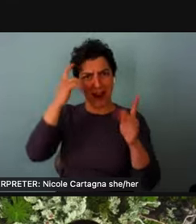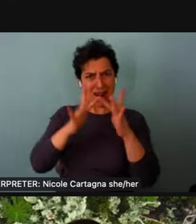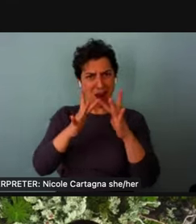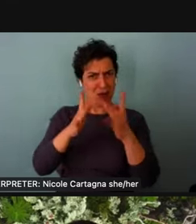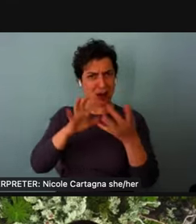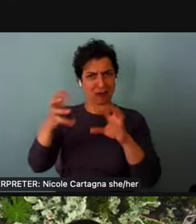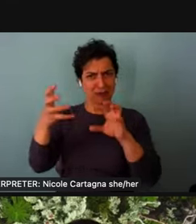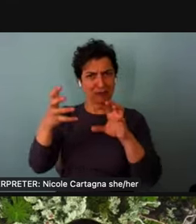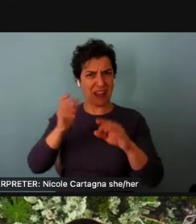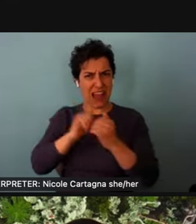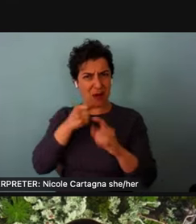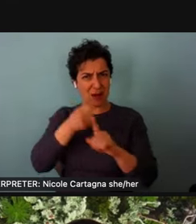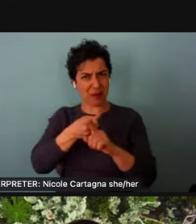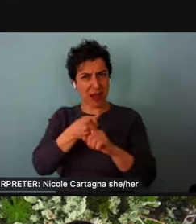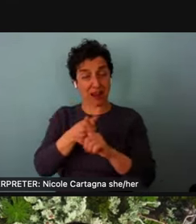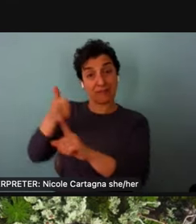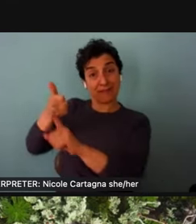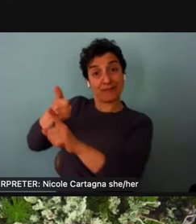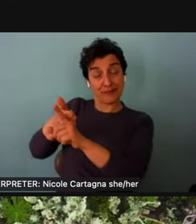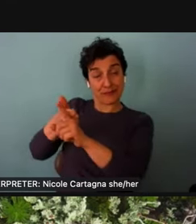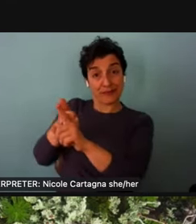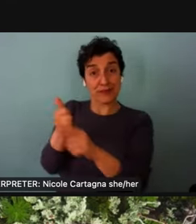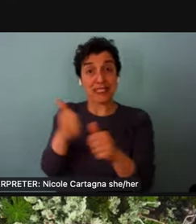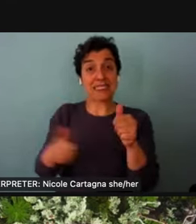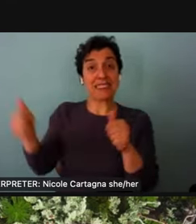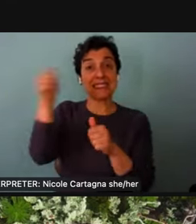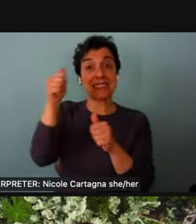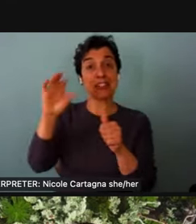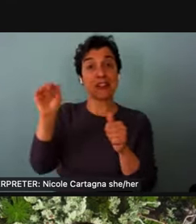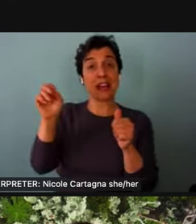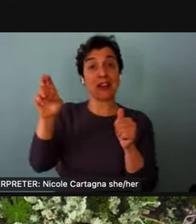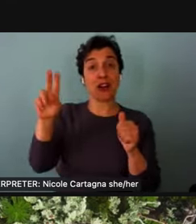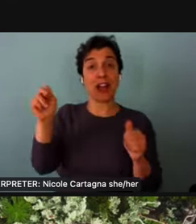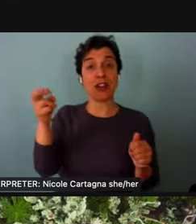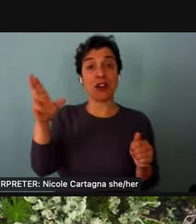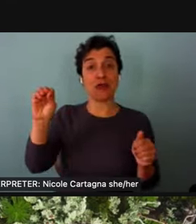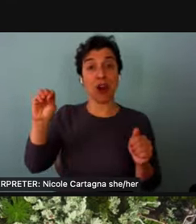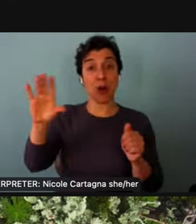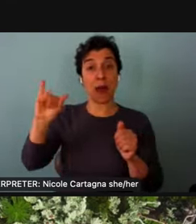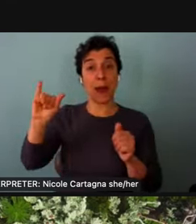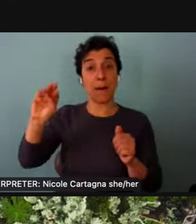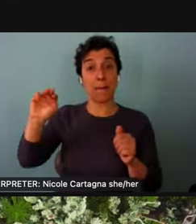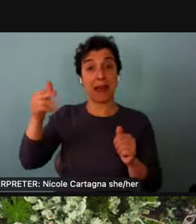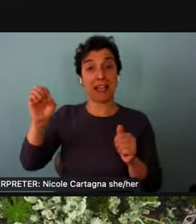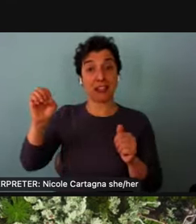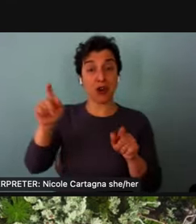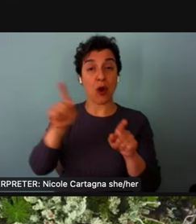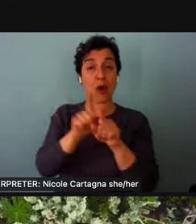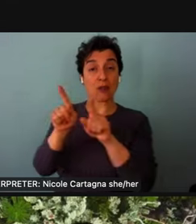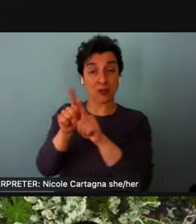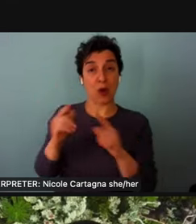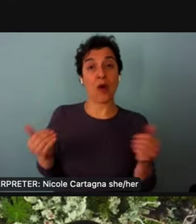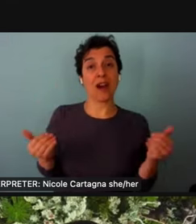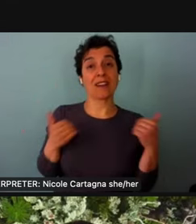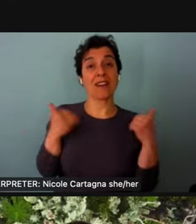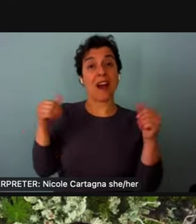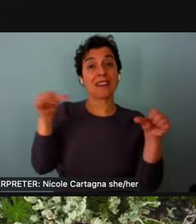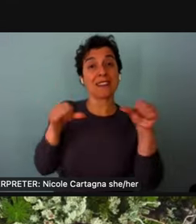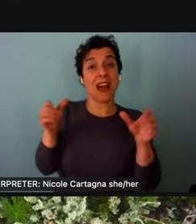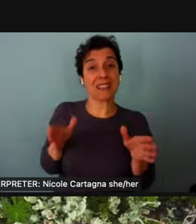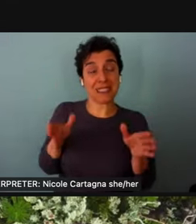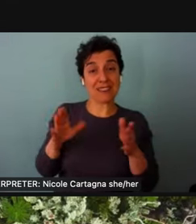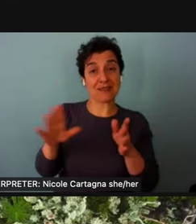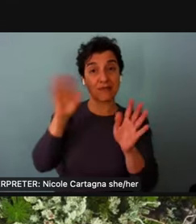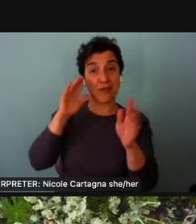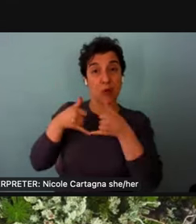Thomas is a senior editor at NeuroImage. He's a recipient of the Mackay Young Scientist Award, the Mackay Young